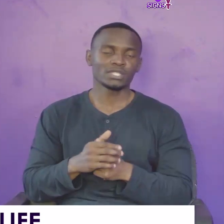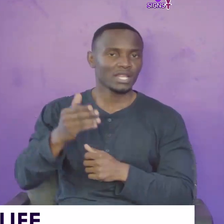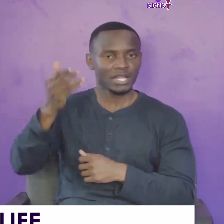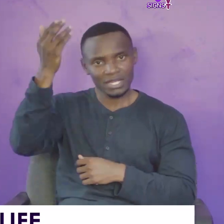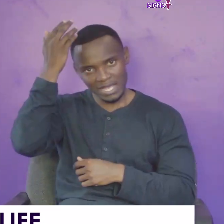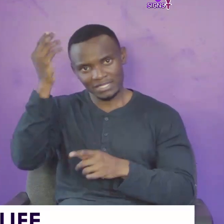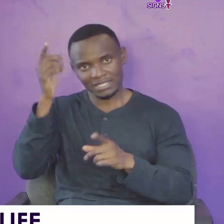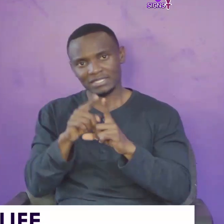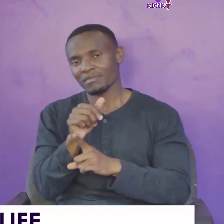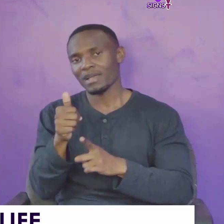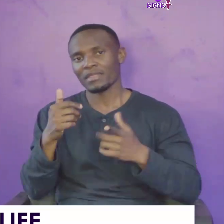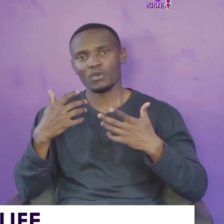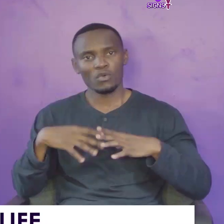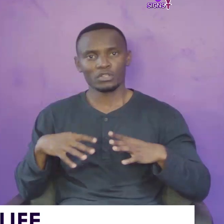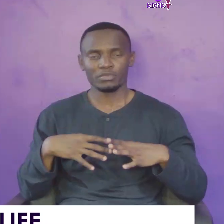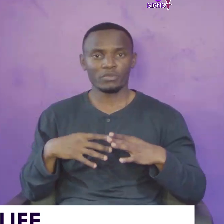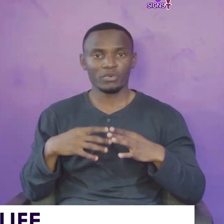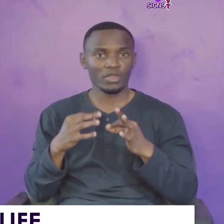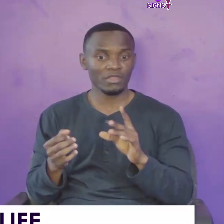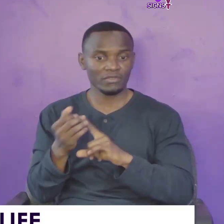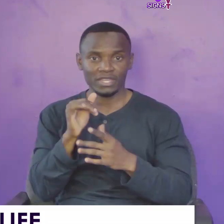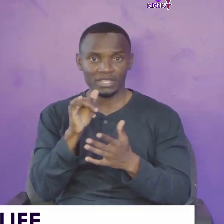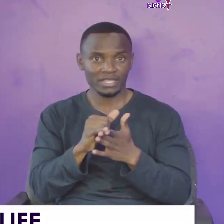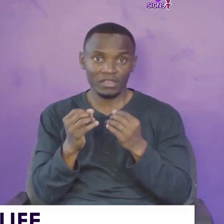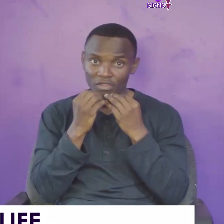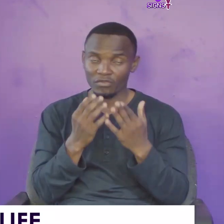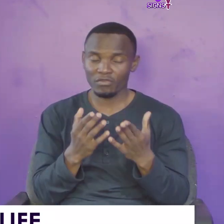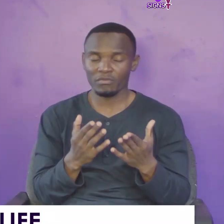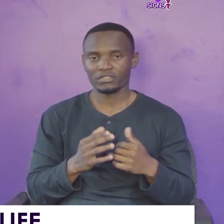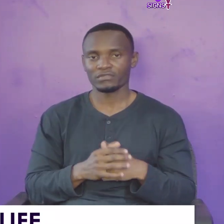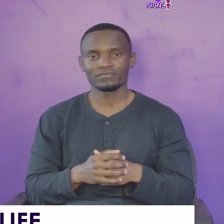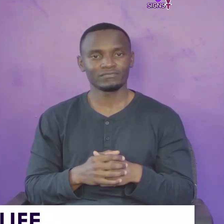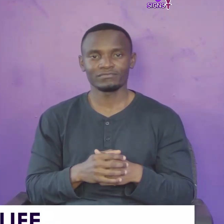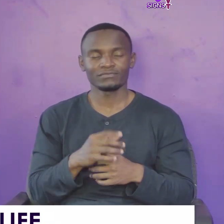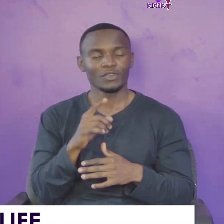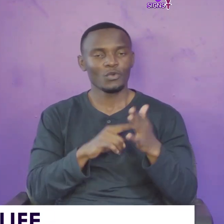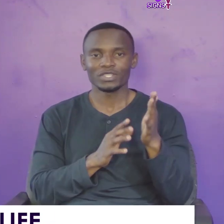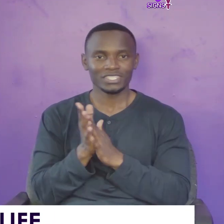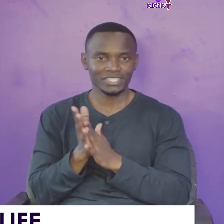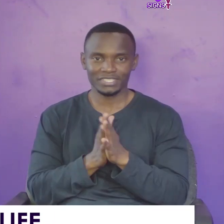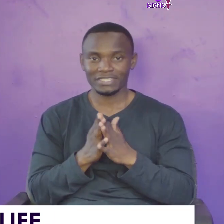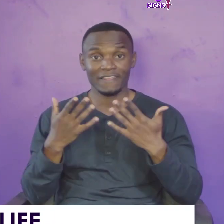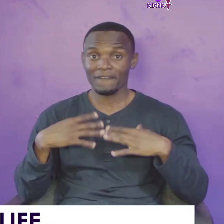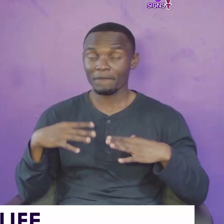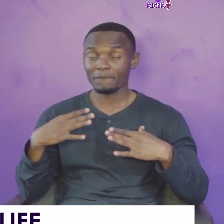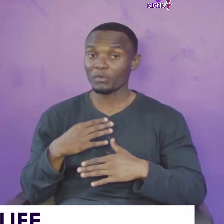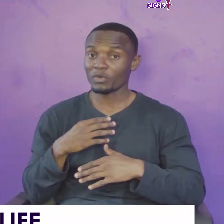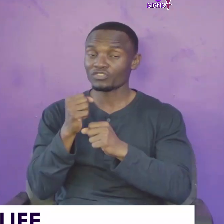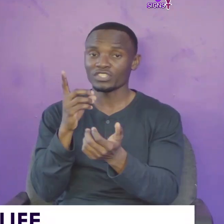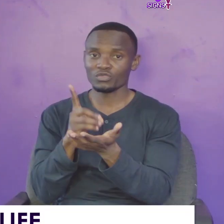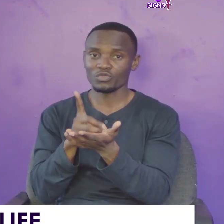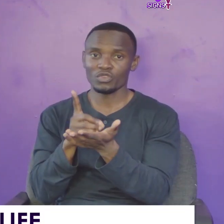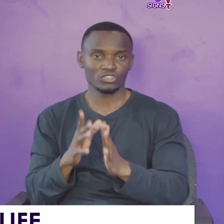administrators who get across this information. It's interesting how the public trusts doctors. We trust doctors. They never